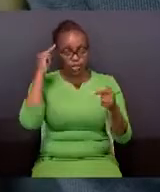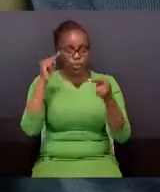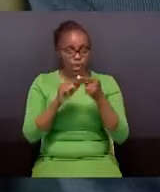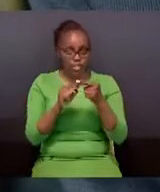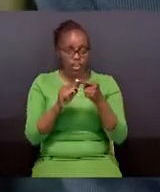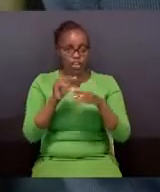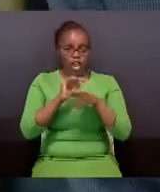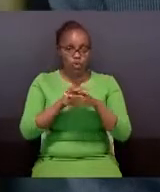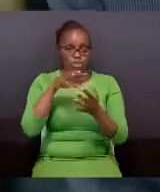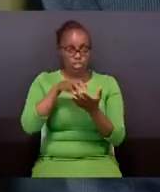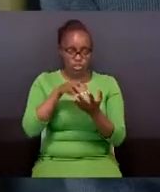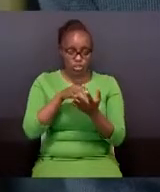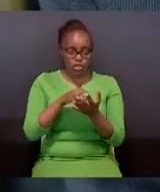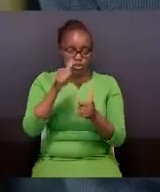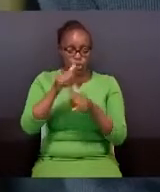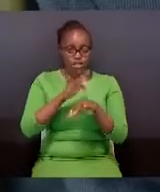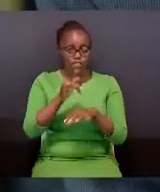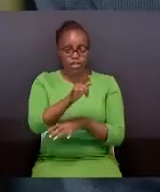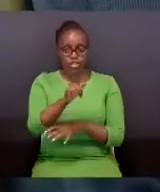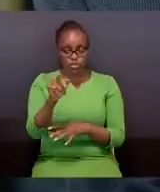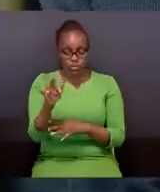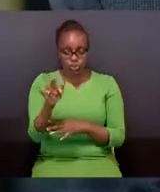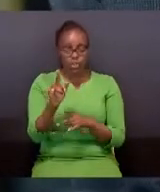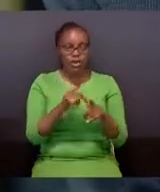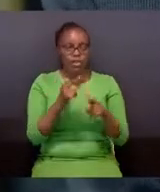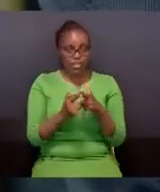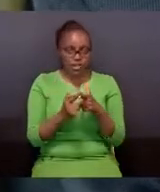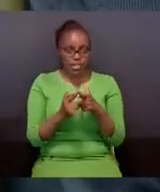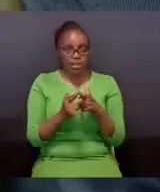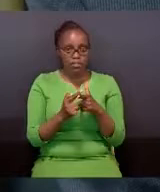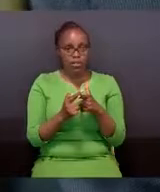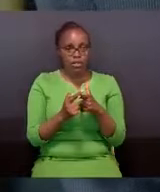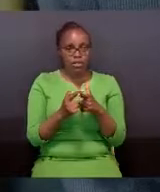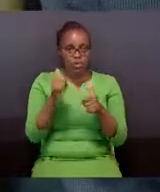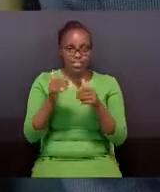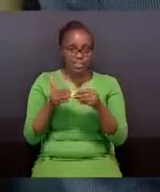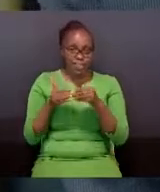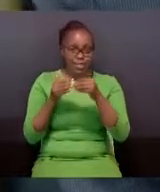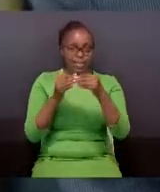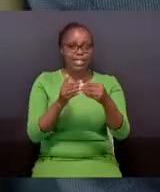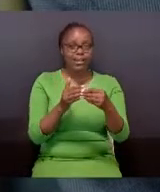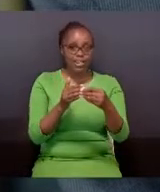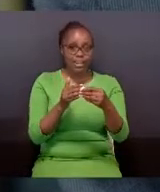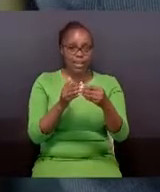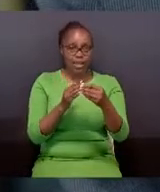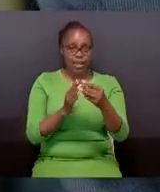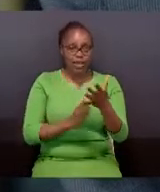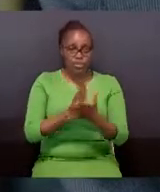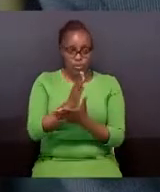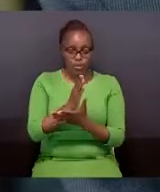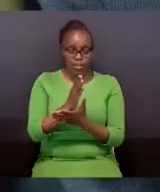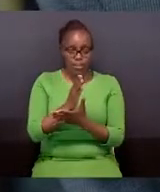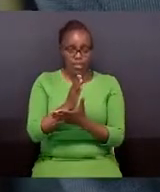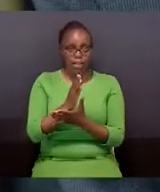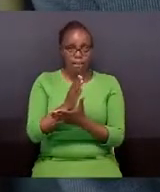good situation that affects you, and driven by the incentive of